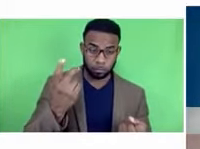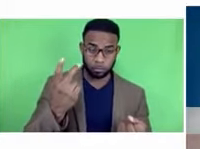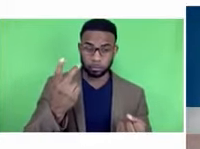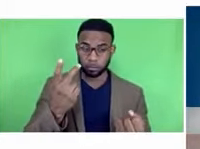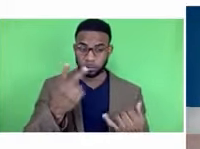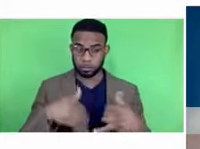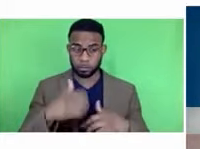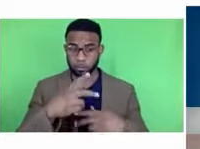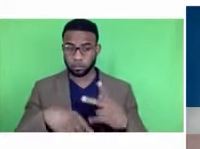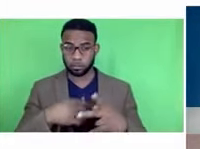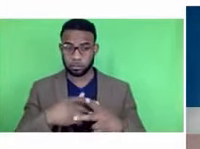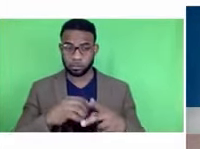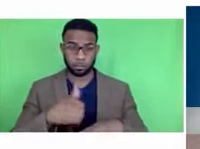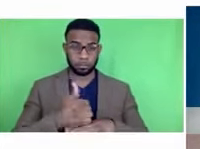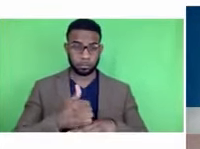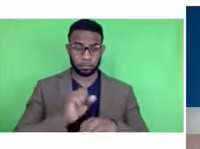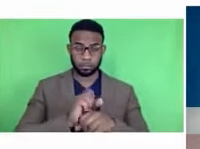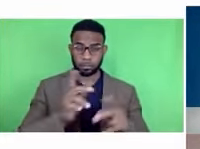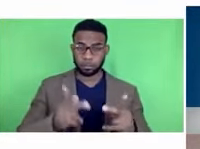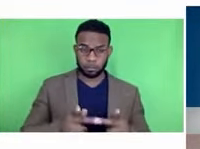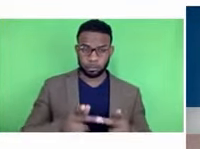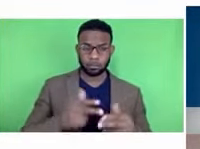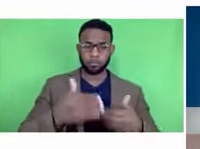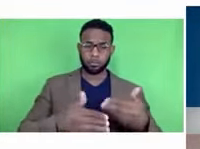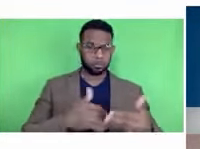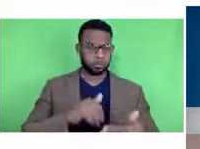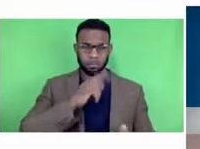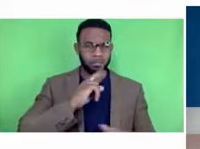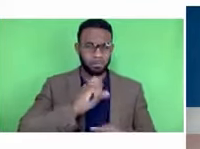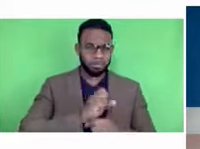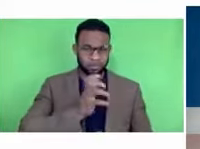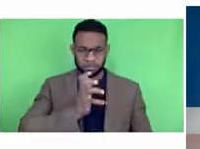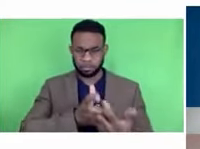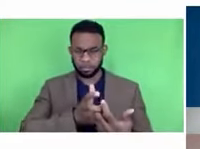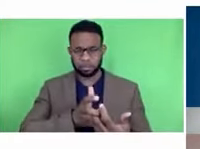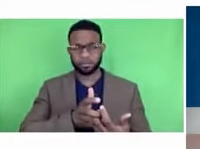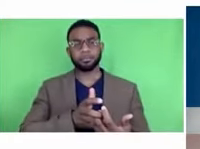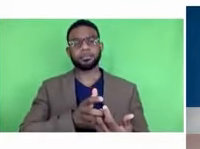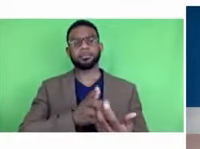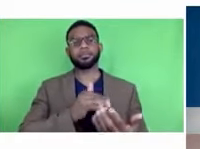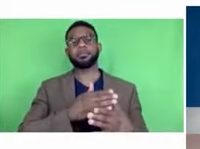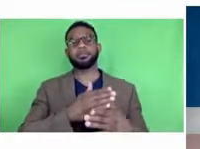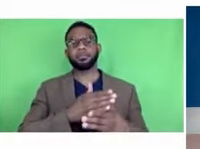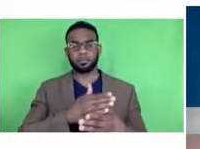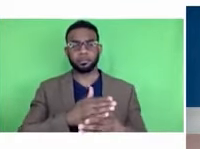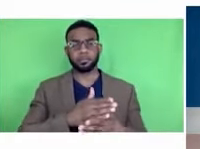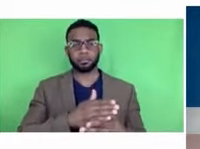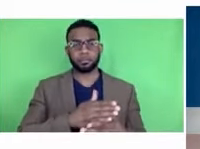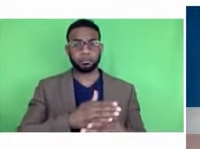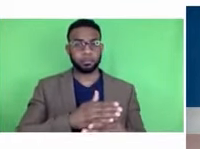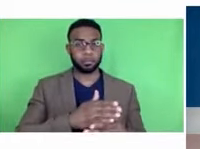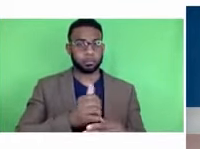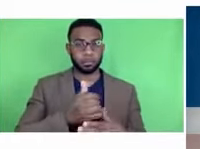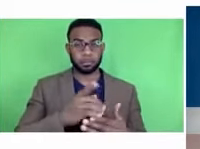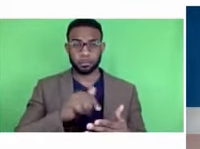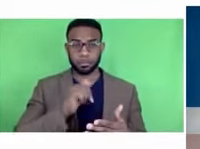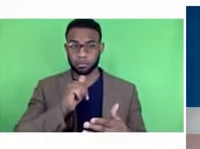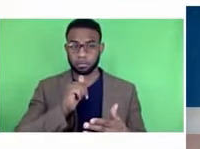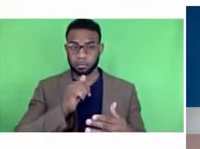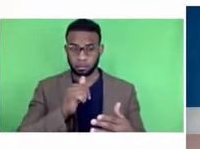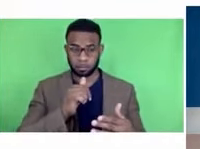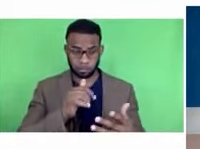of construct of the workplace process isn't really fitting the bill, by disclosing anything that is not working,